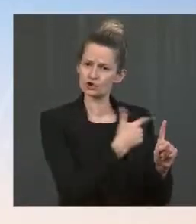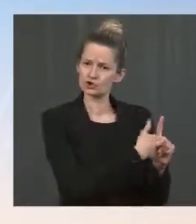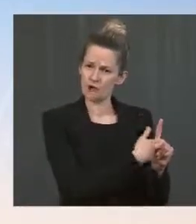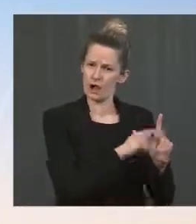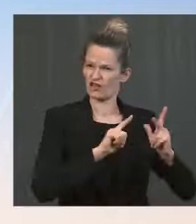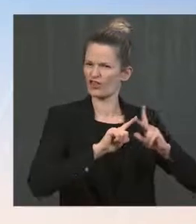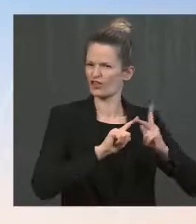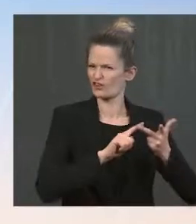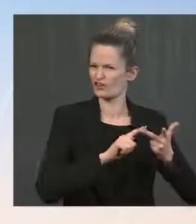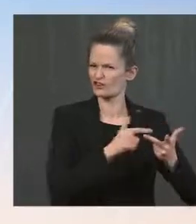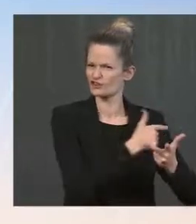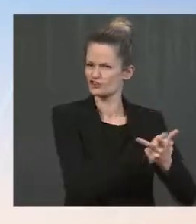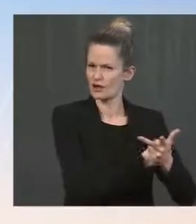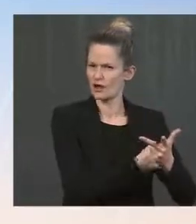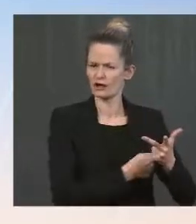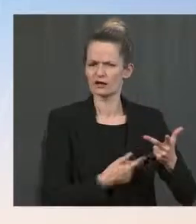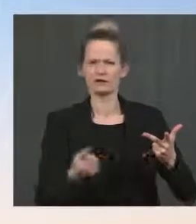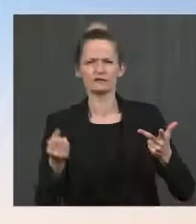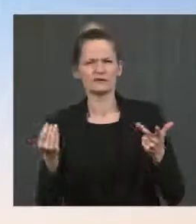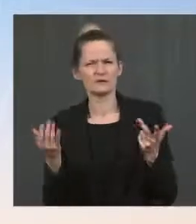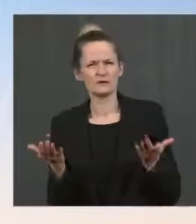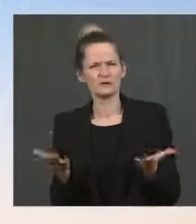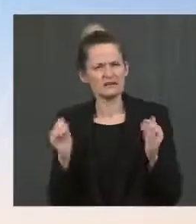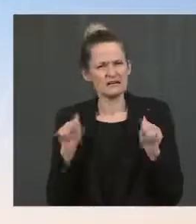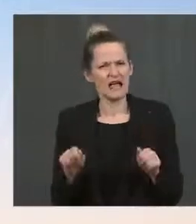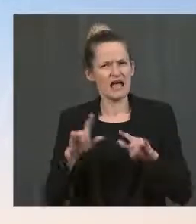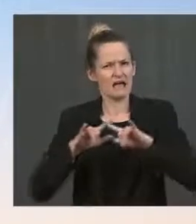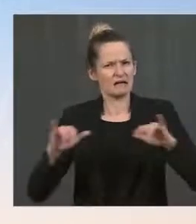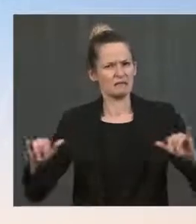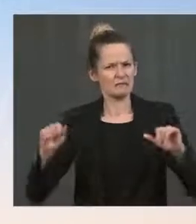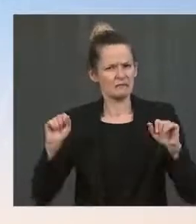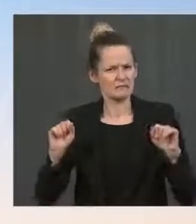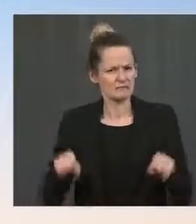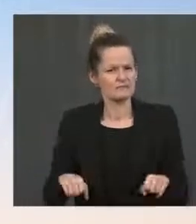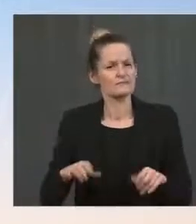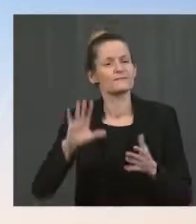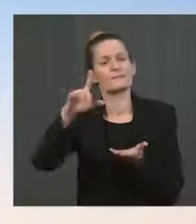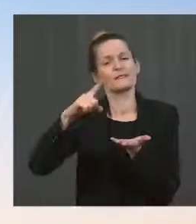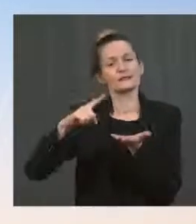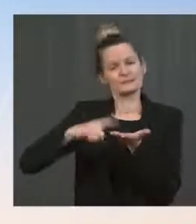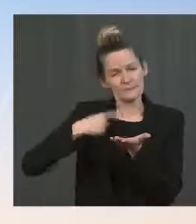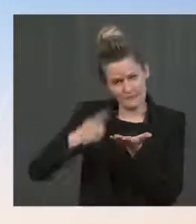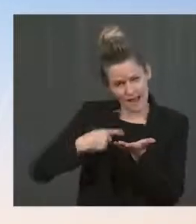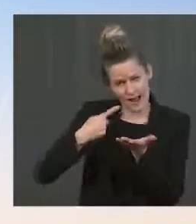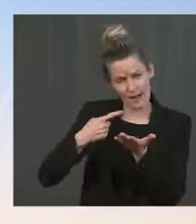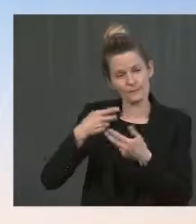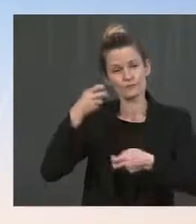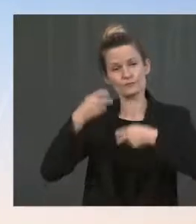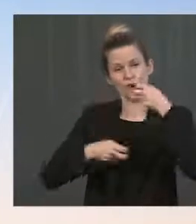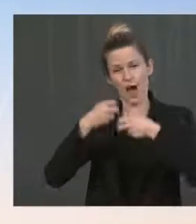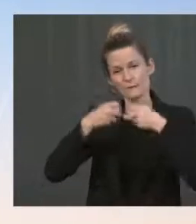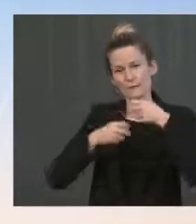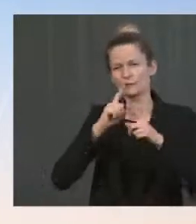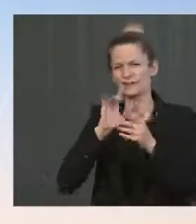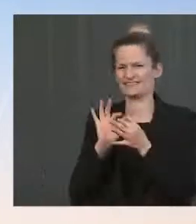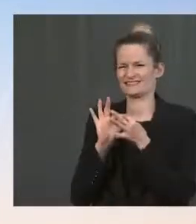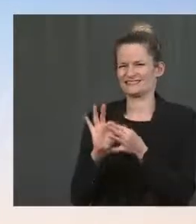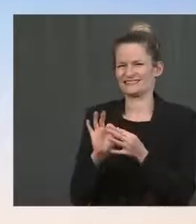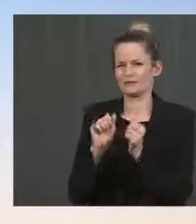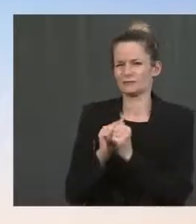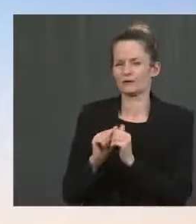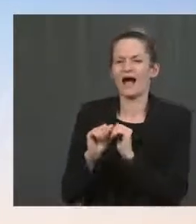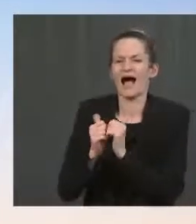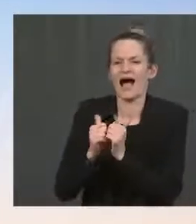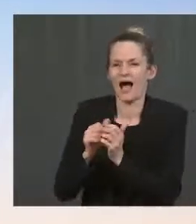critical vaccine inputs, expanded fill finish, is because sometimes the issues are also about distribution channels, about having enough personnel who are